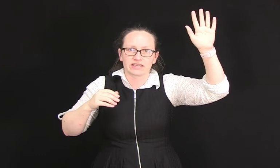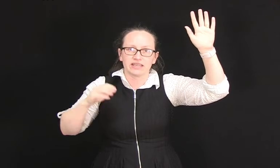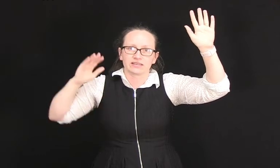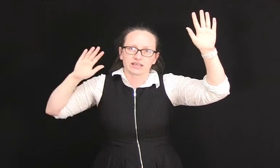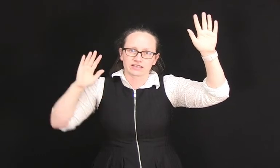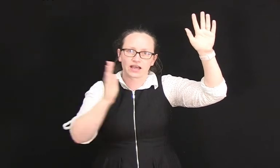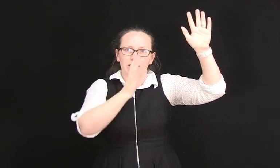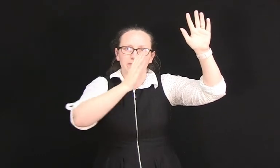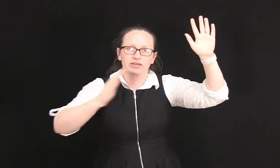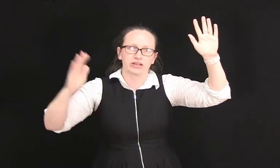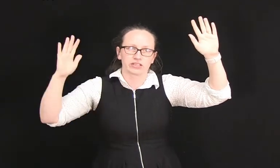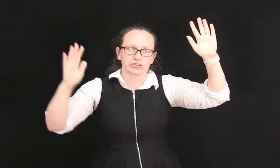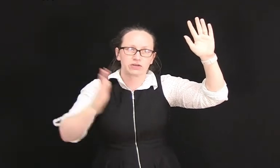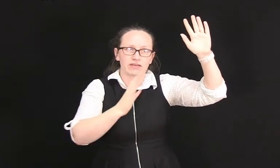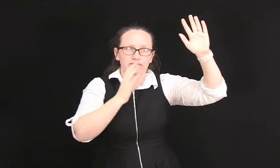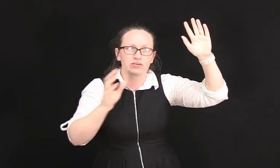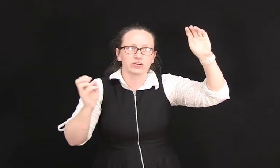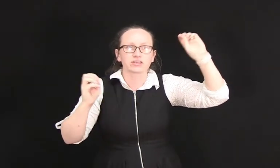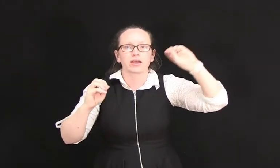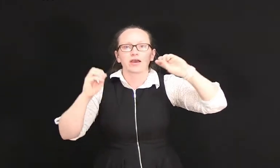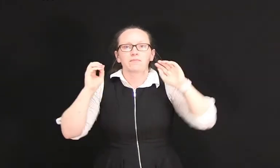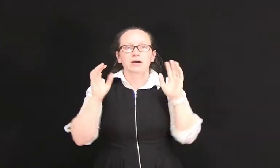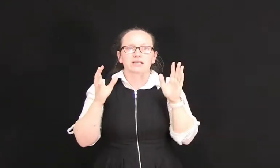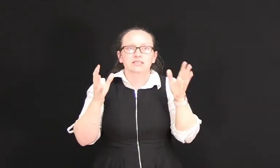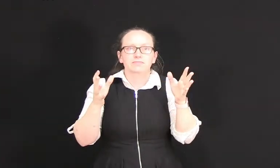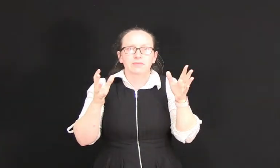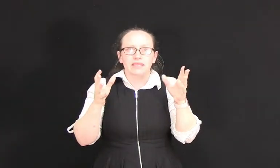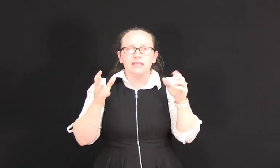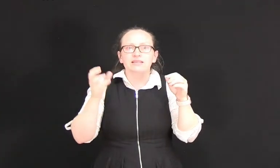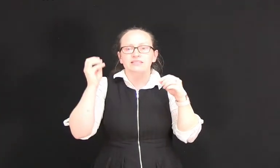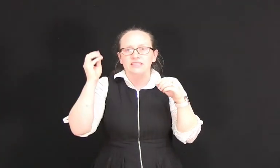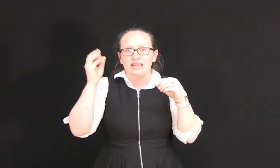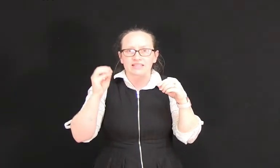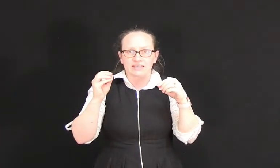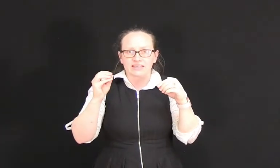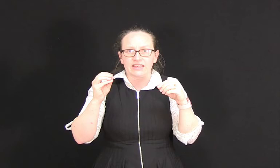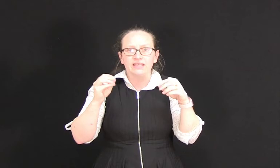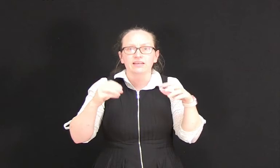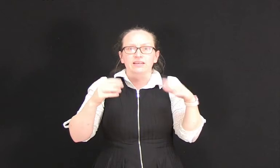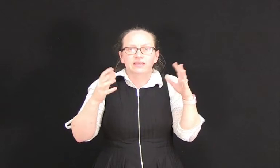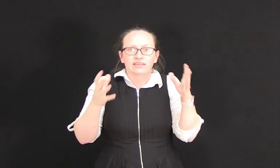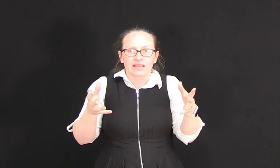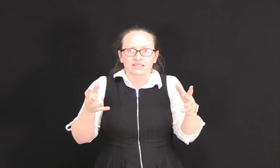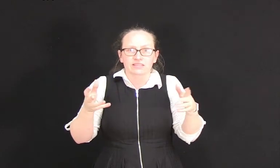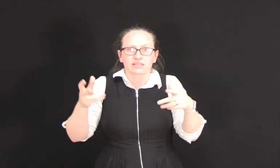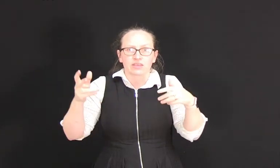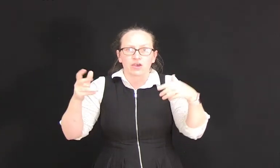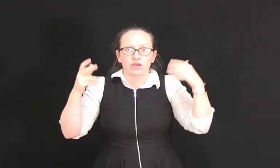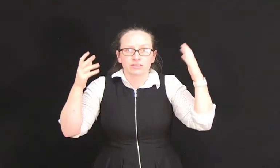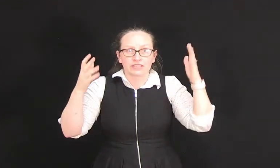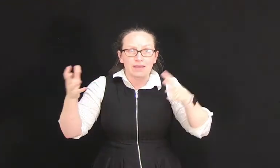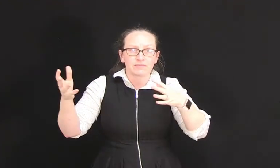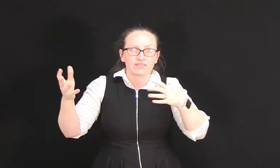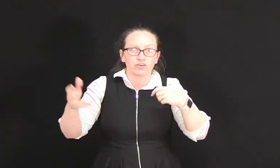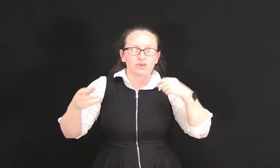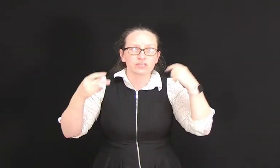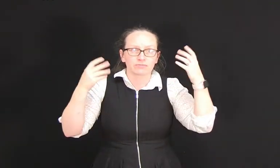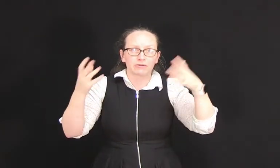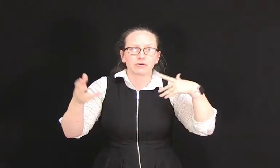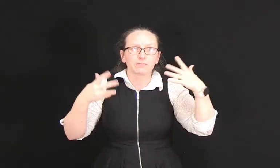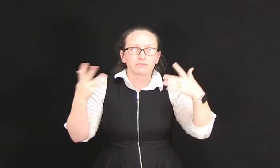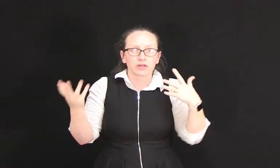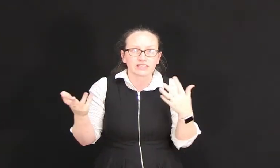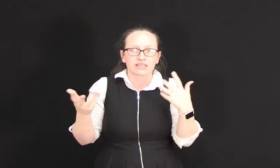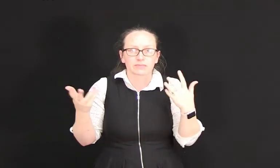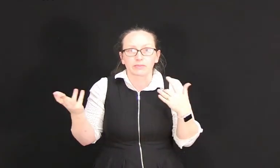sine omega t, that's our periodic driving force, minus B dx dt, that's the damping force